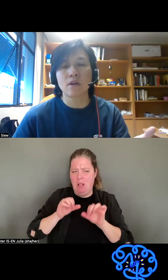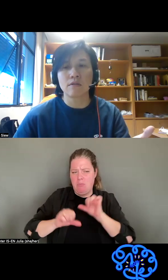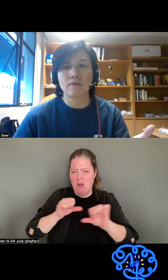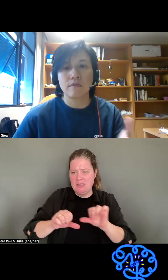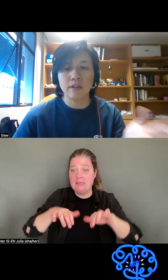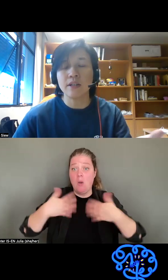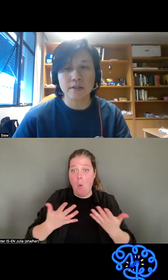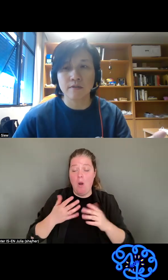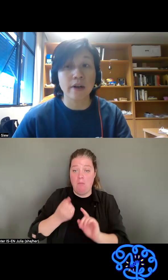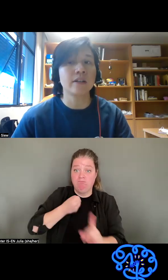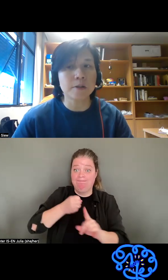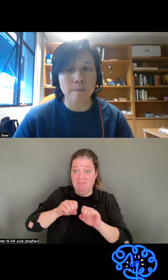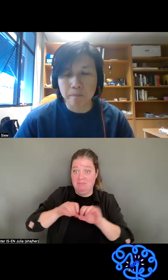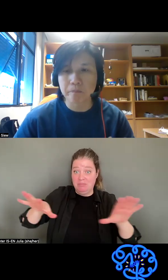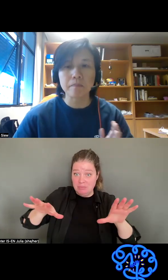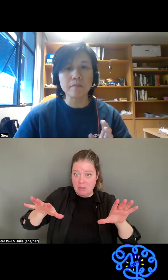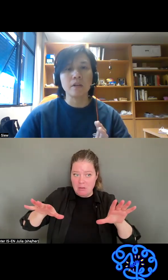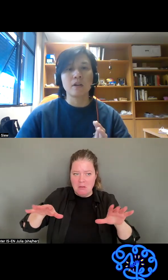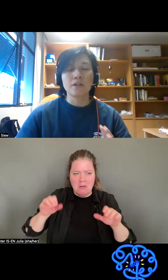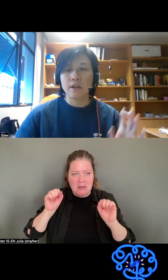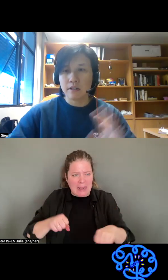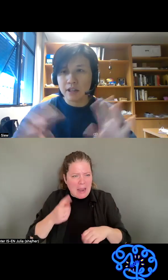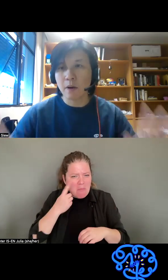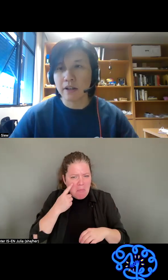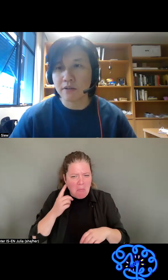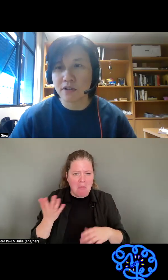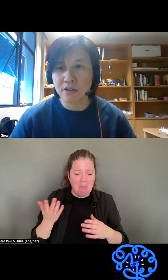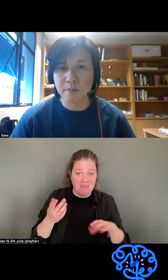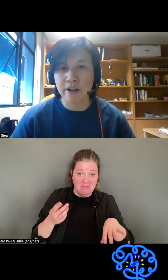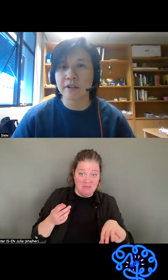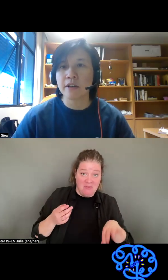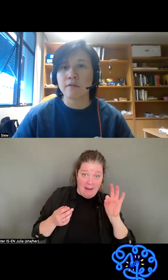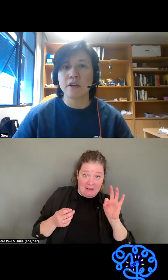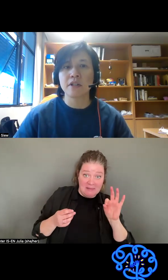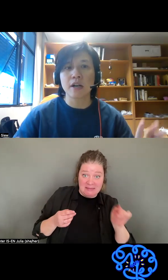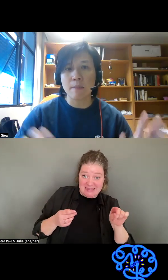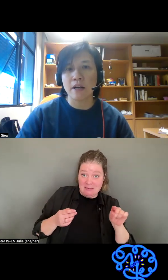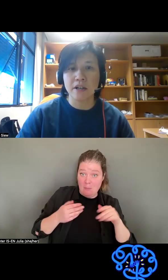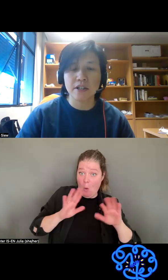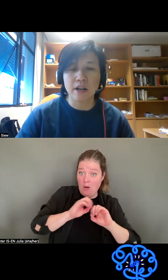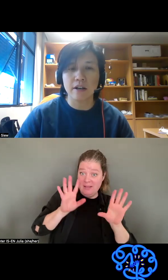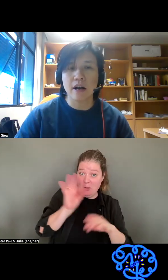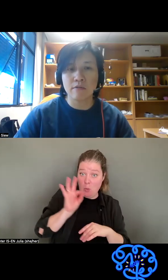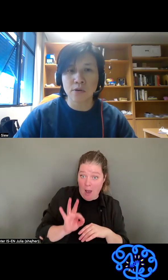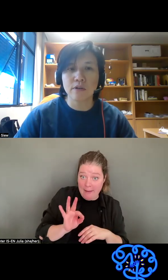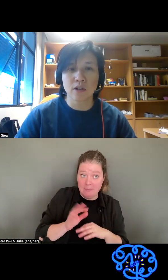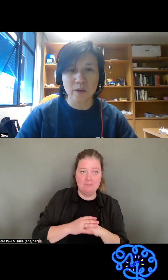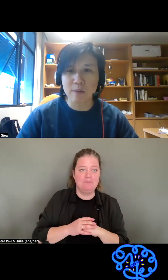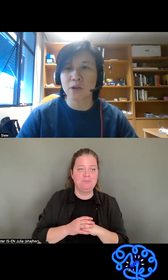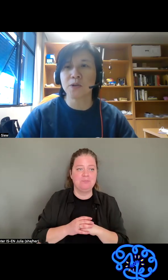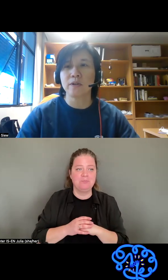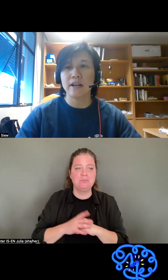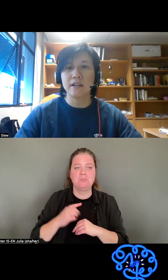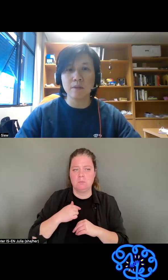account of these findings. So at this point, I need to introduce Spreader, which is a R package that I wrote a long